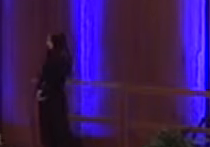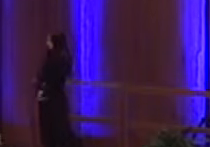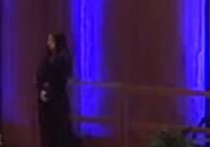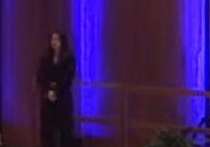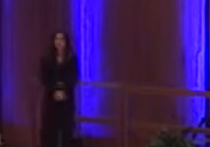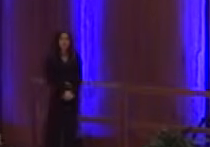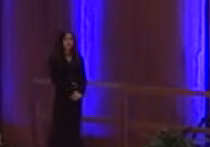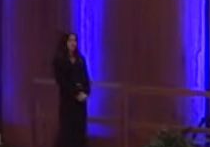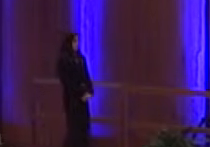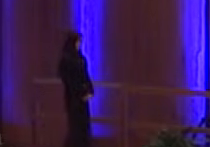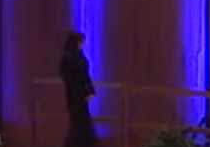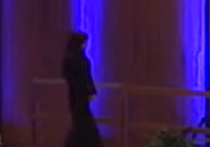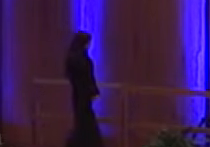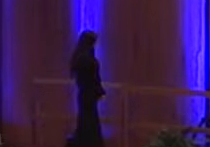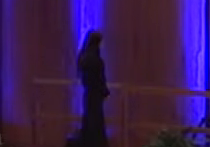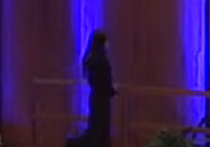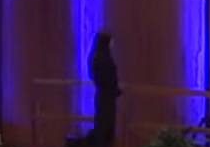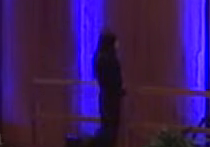What's up with you?